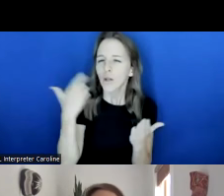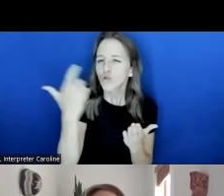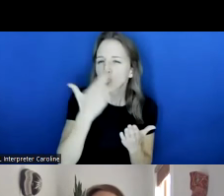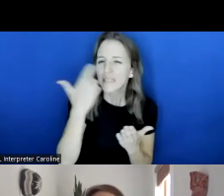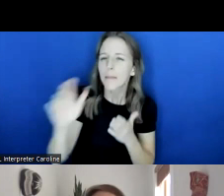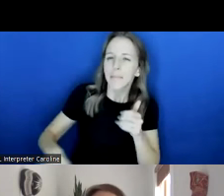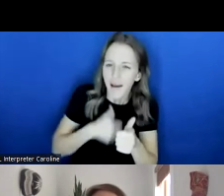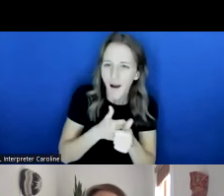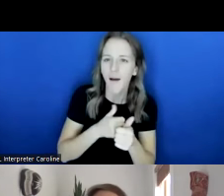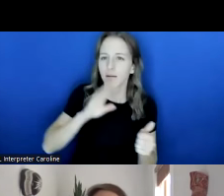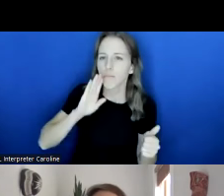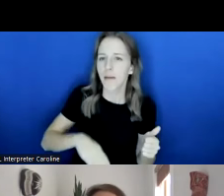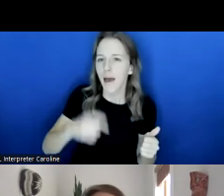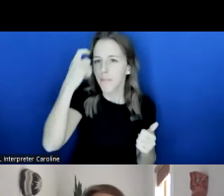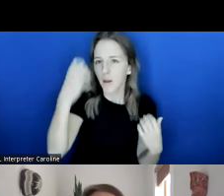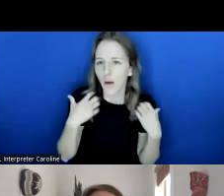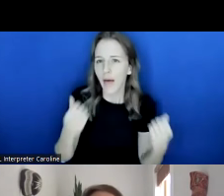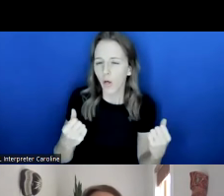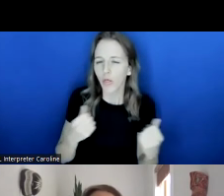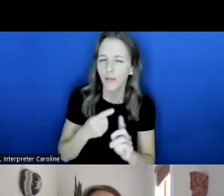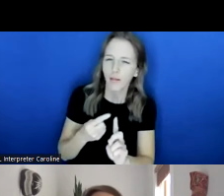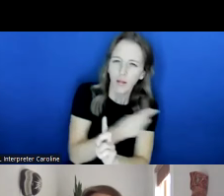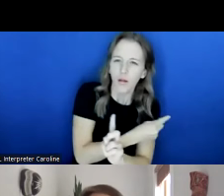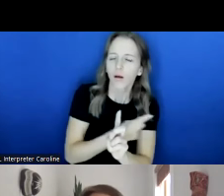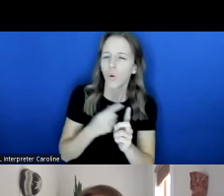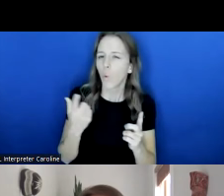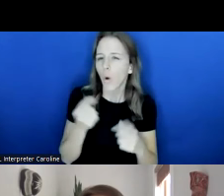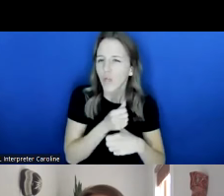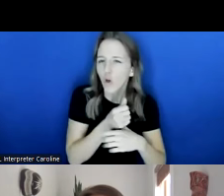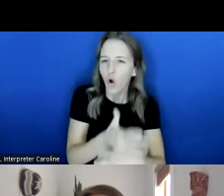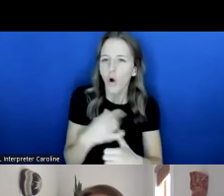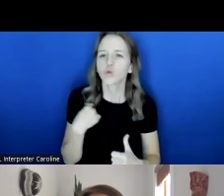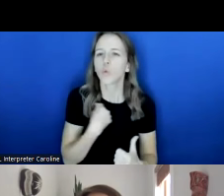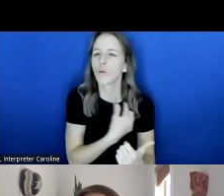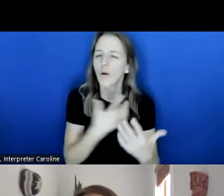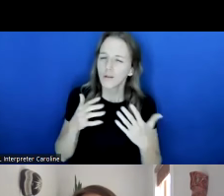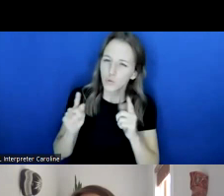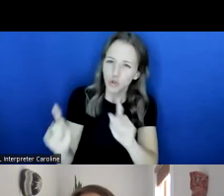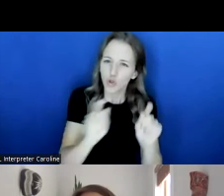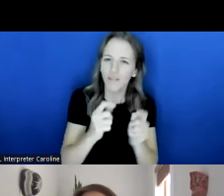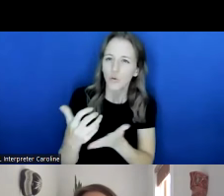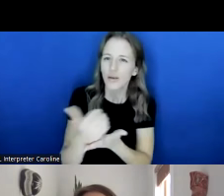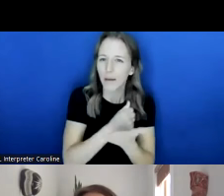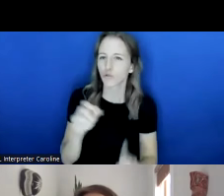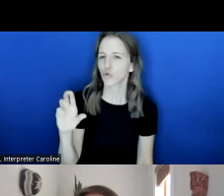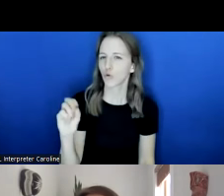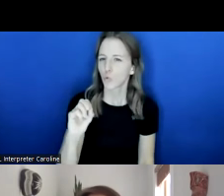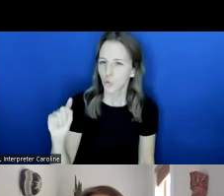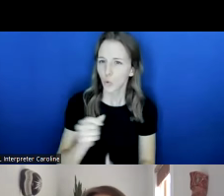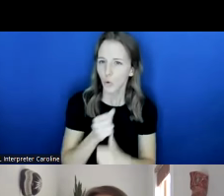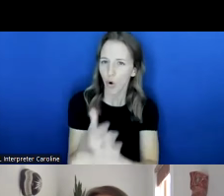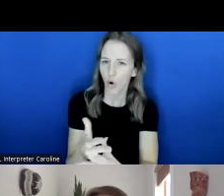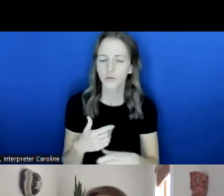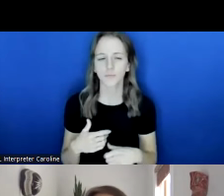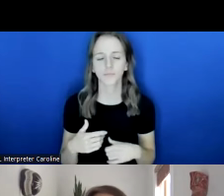to create a survey that could capture some of those root causes. We wanted it to be granular enough to